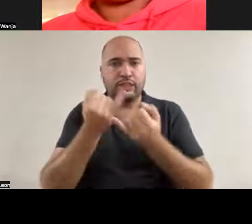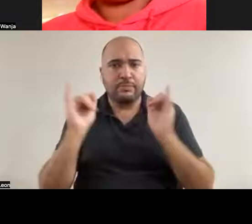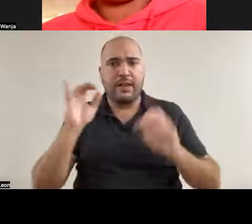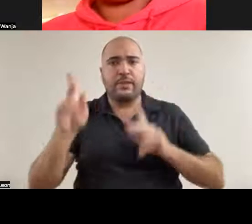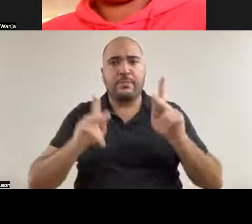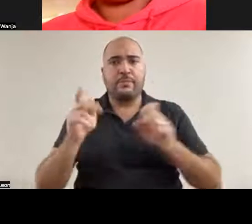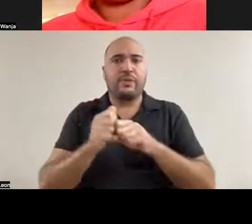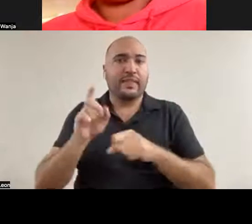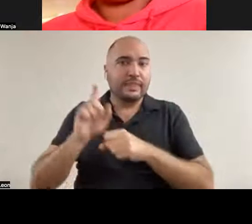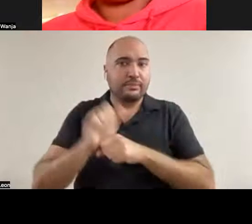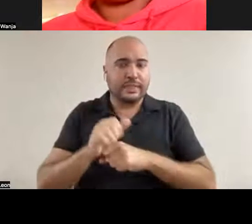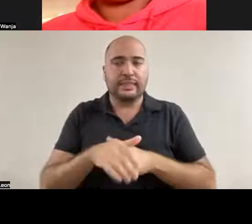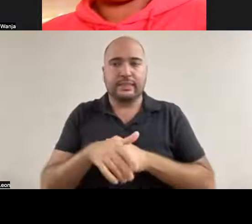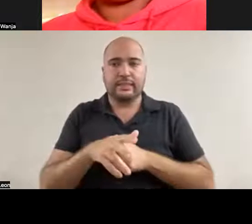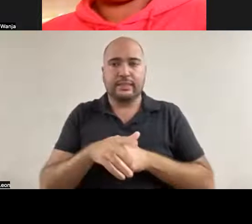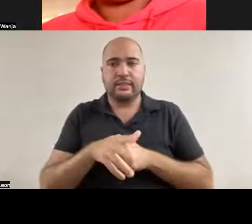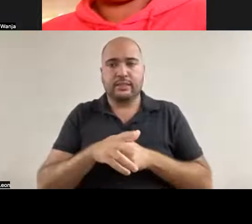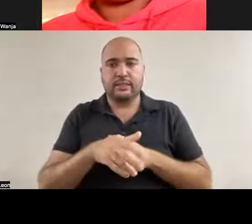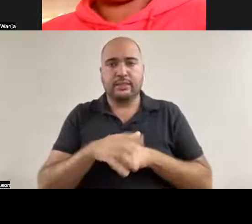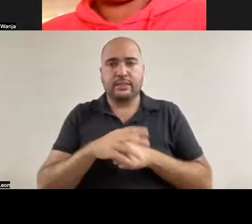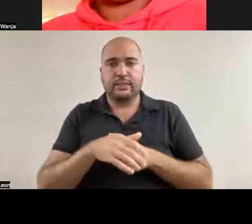with disabilities. And